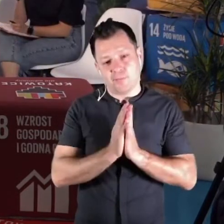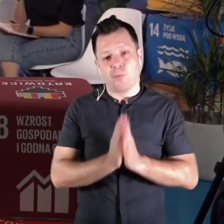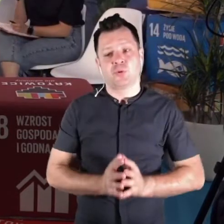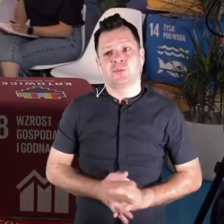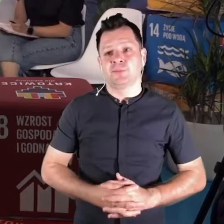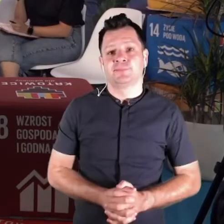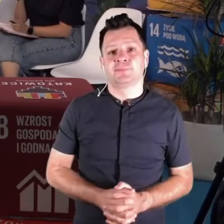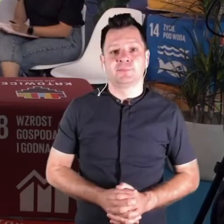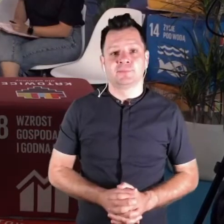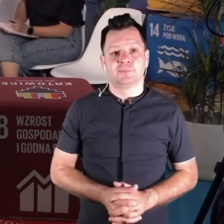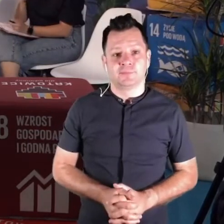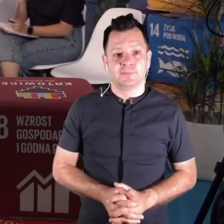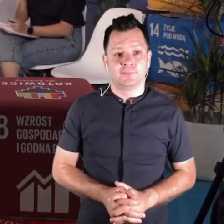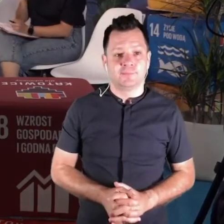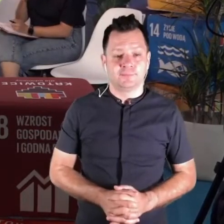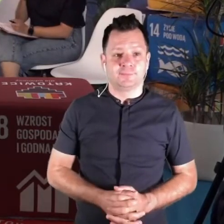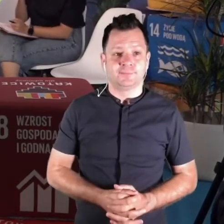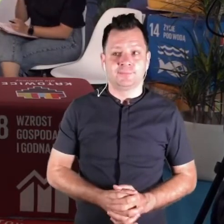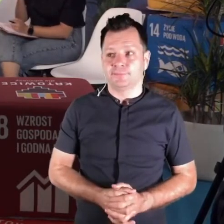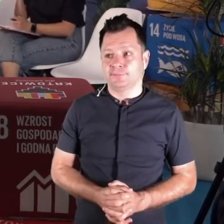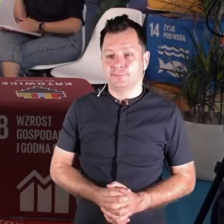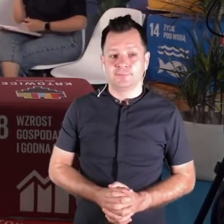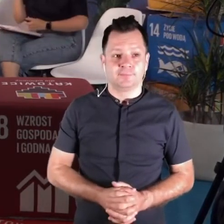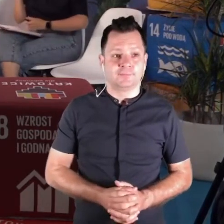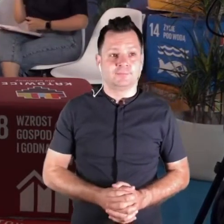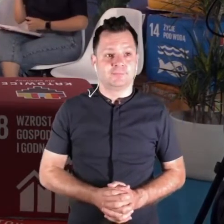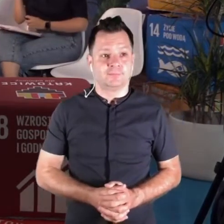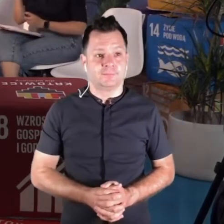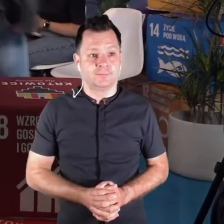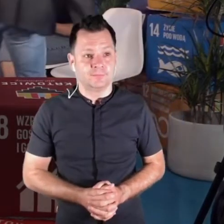No, just don't go. We will give you.